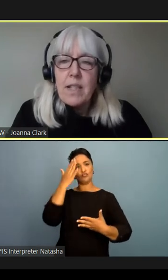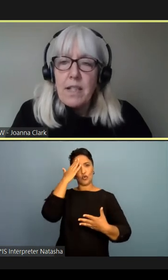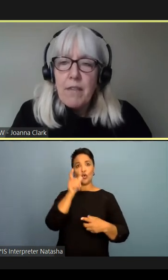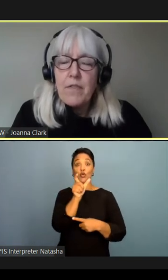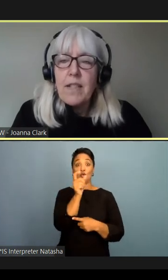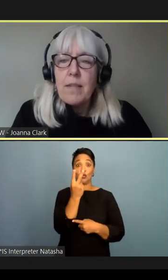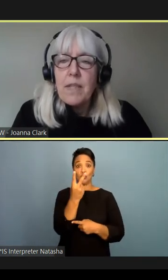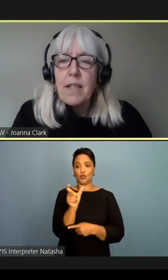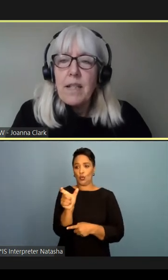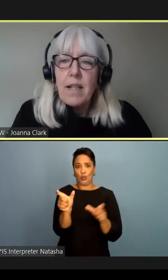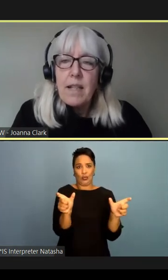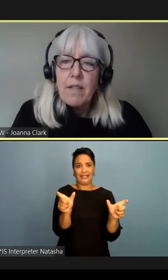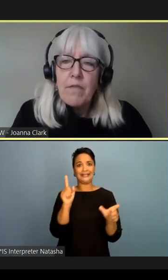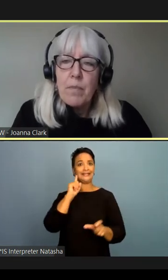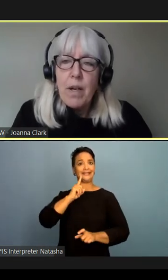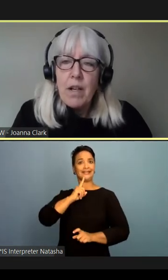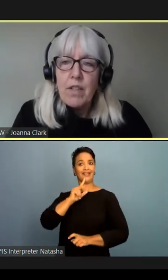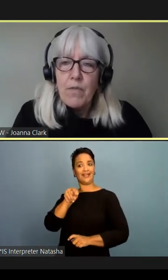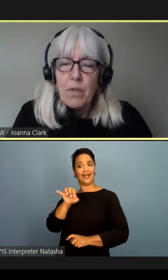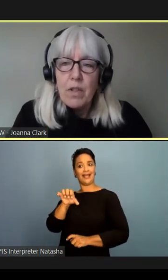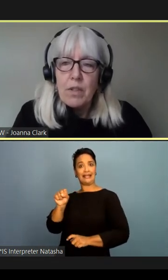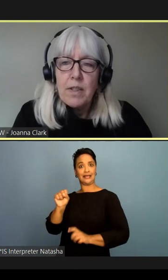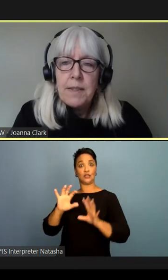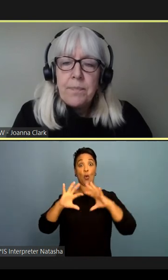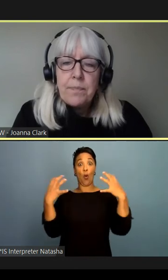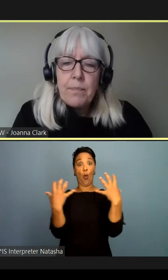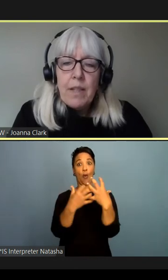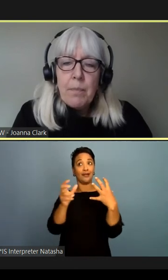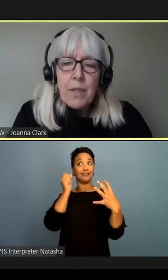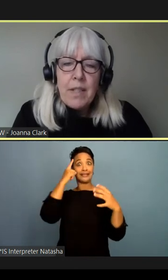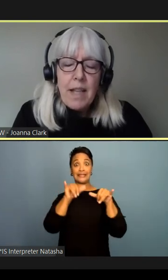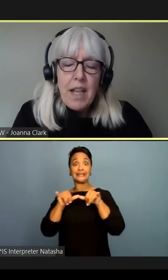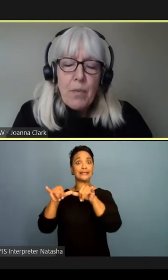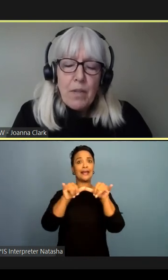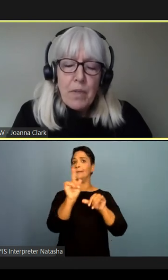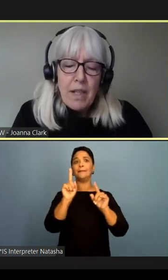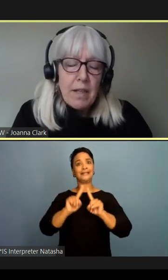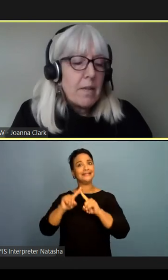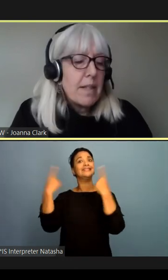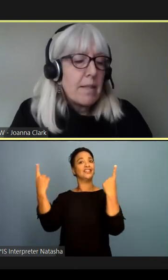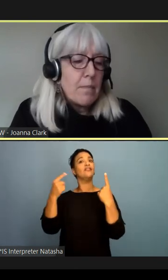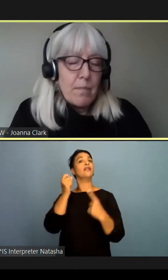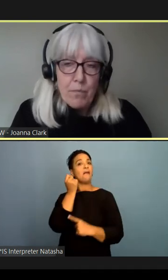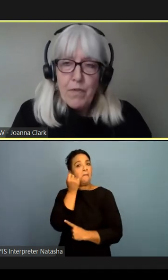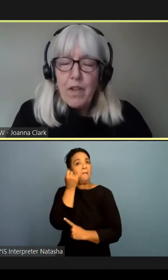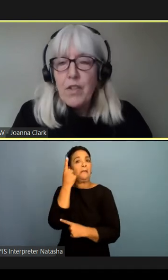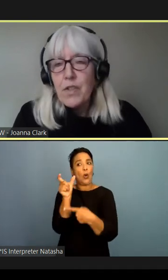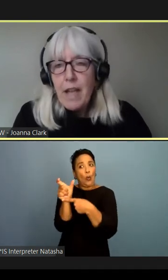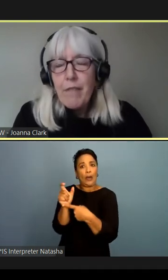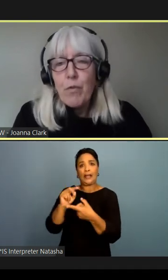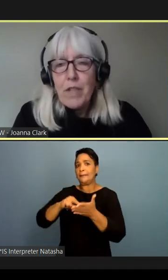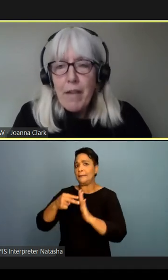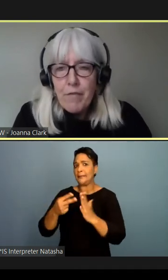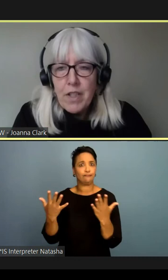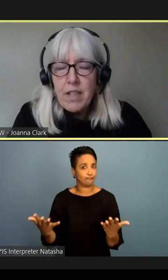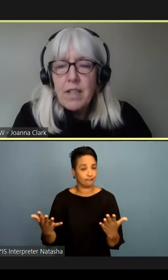interpreting deafness in particular in different parts of the world. But today, when we refer to deaf